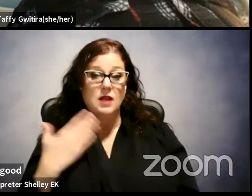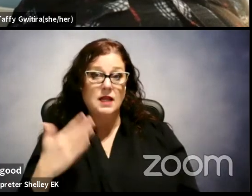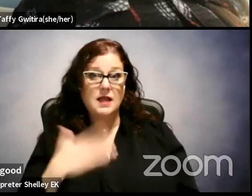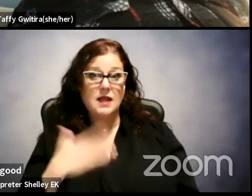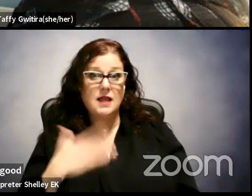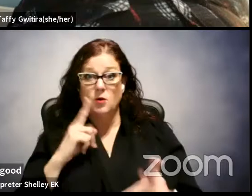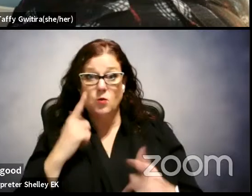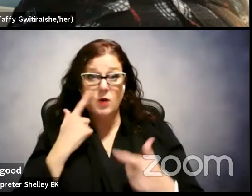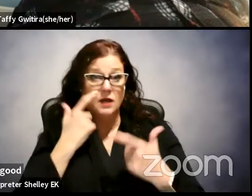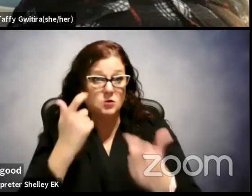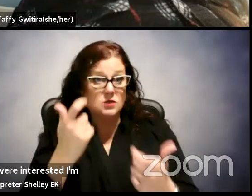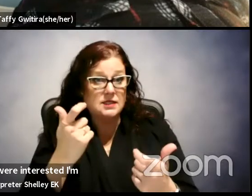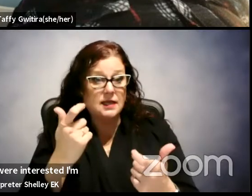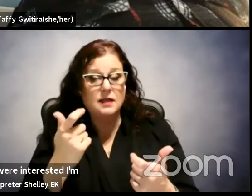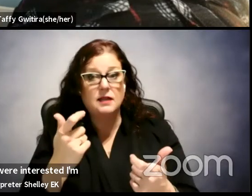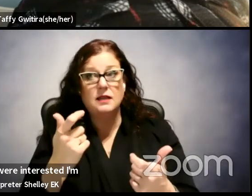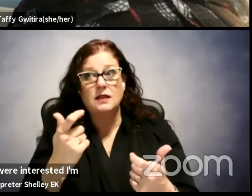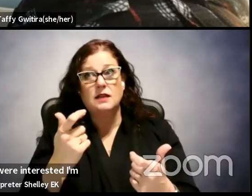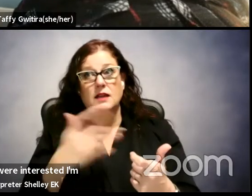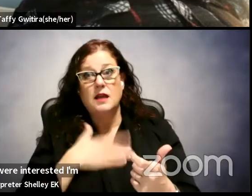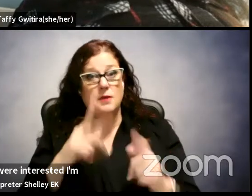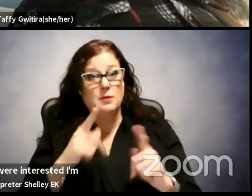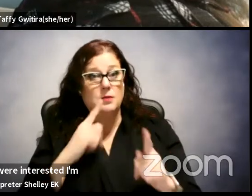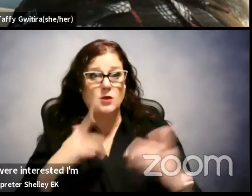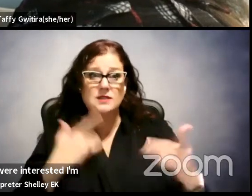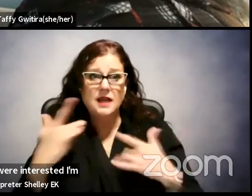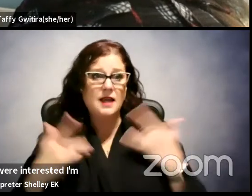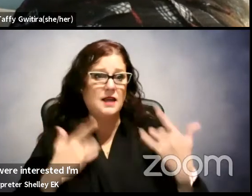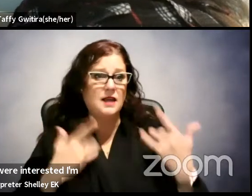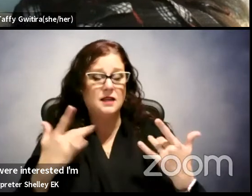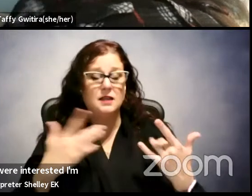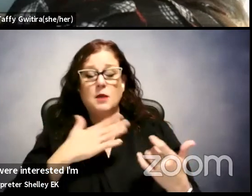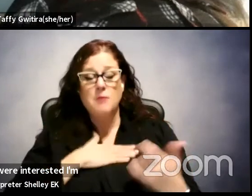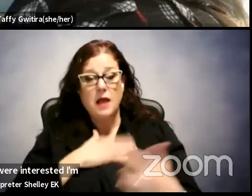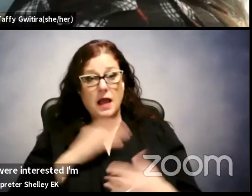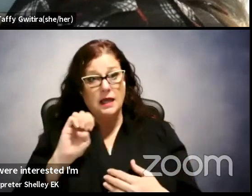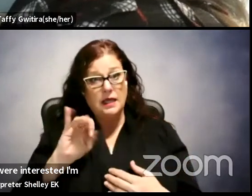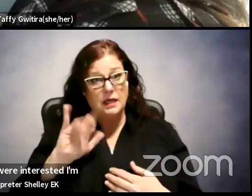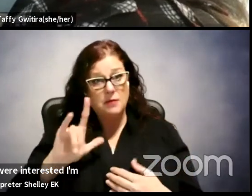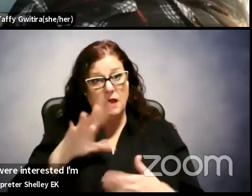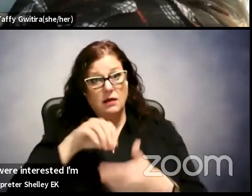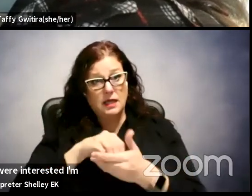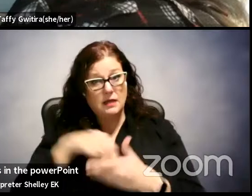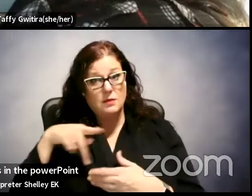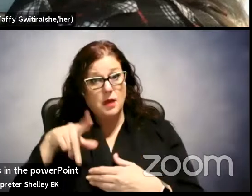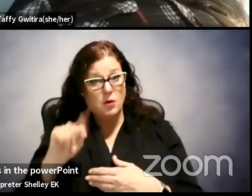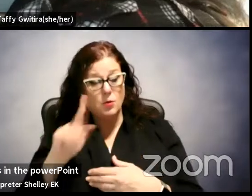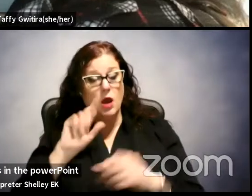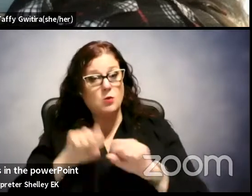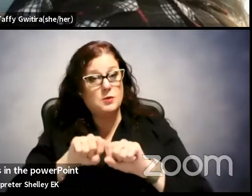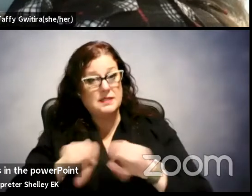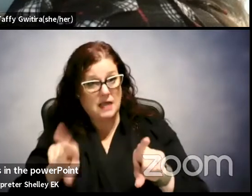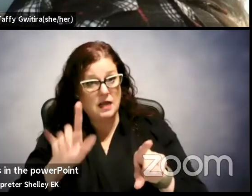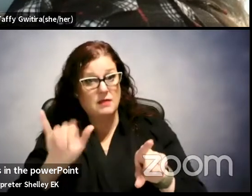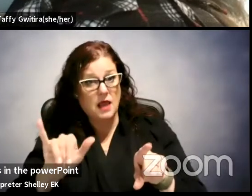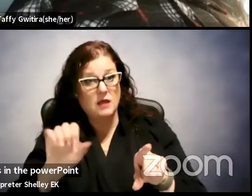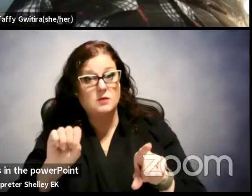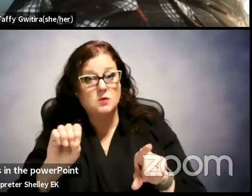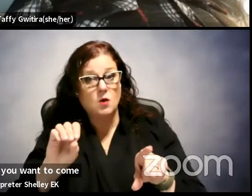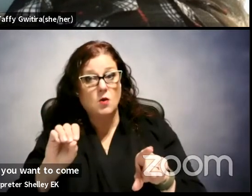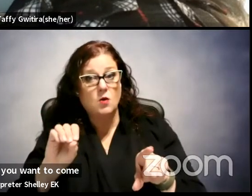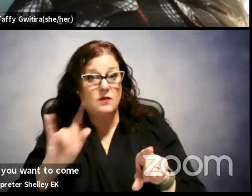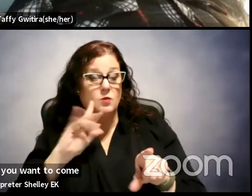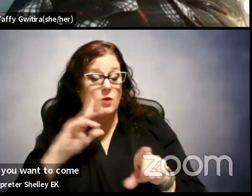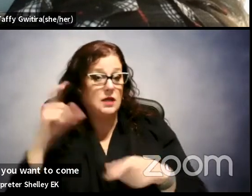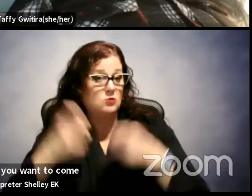were interested. I'm glad people are excited. My email is in the PowerPoint. I'll be sending the PowerPoint. So if you want to contribute